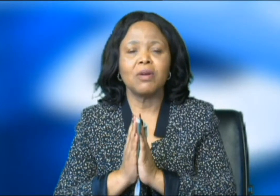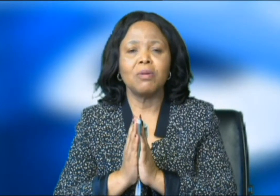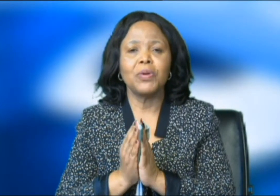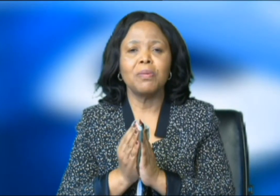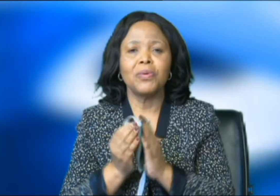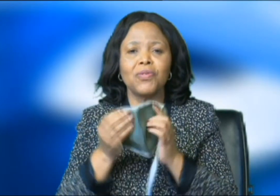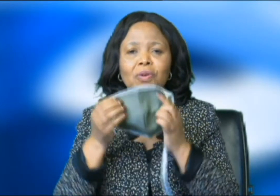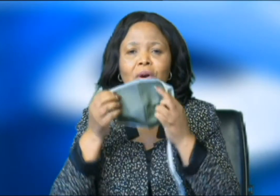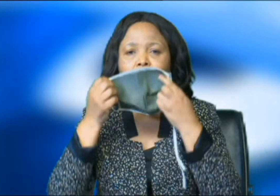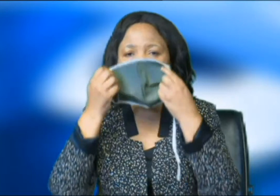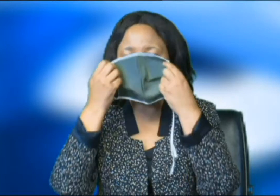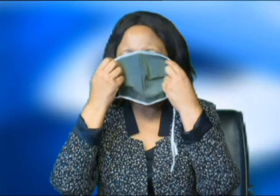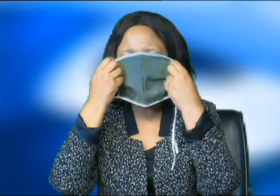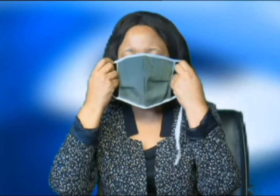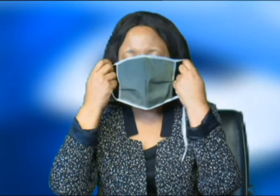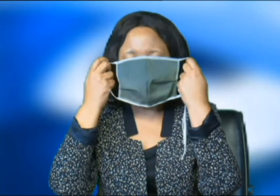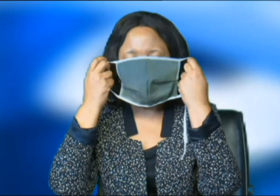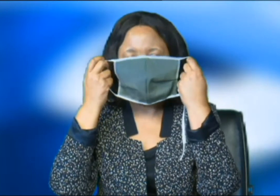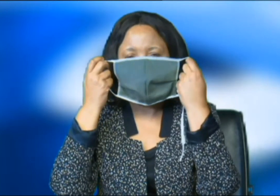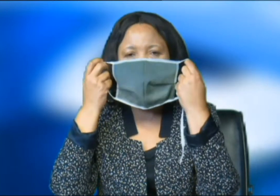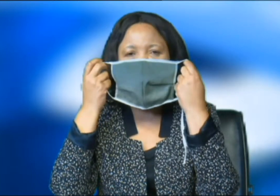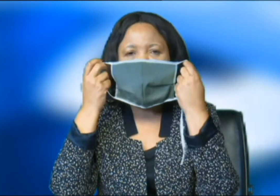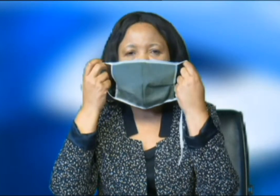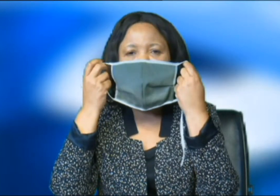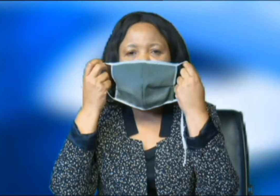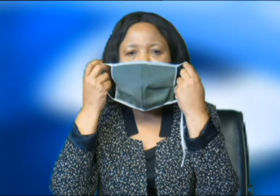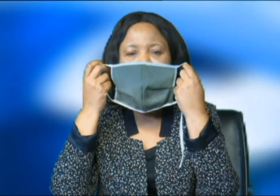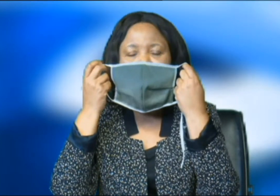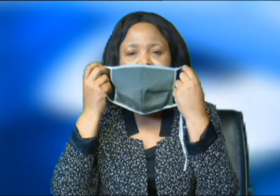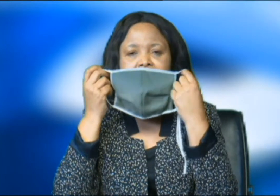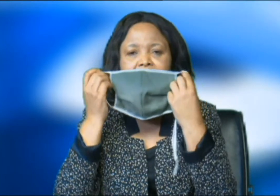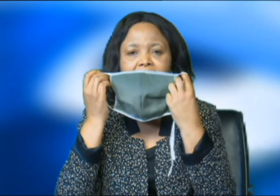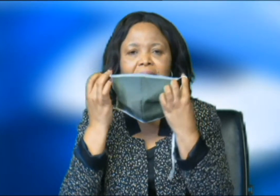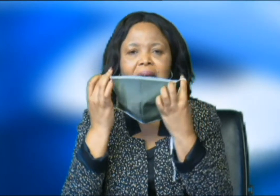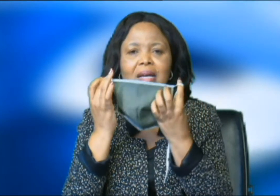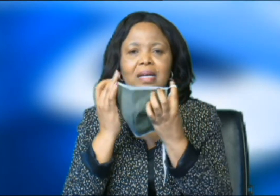le mask yalomunye umuntu uyibeke ebusweni bakho.